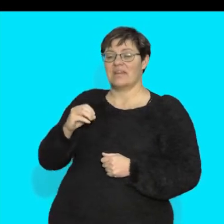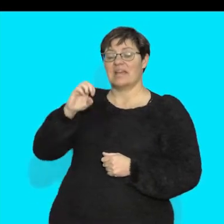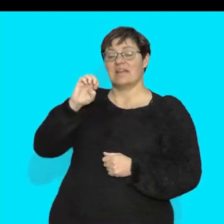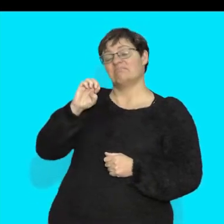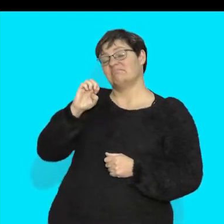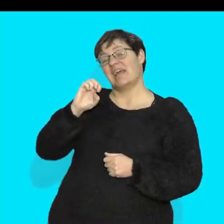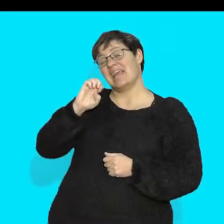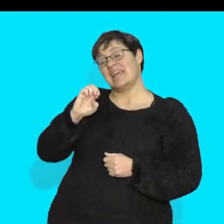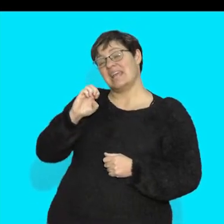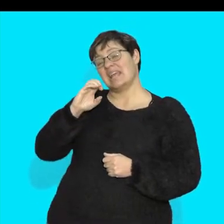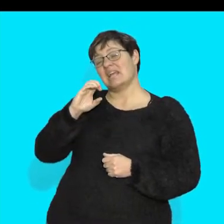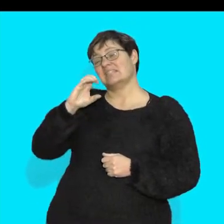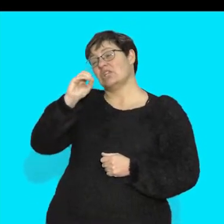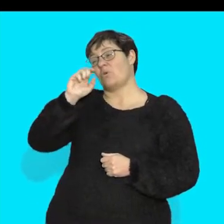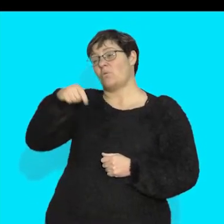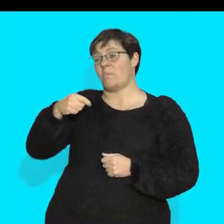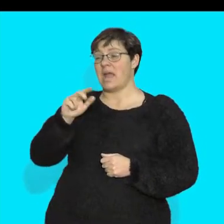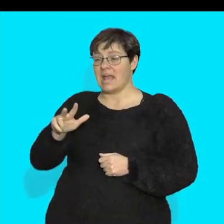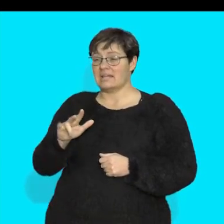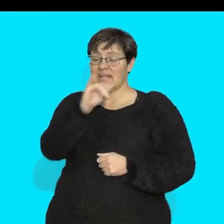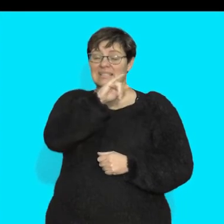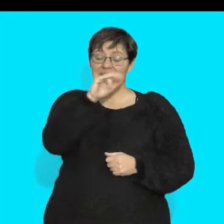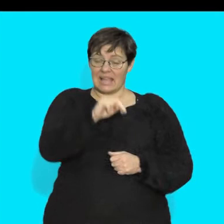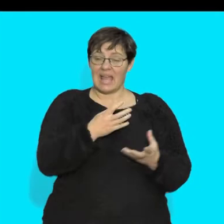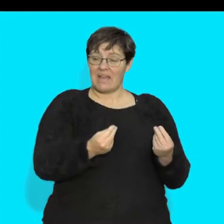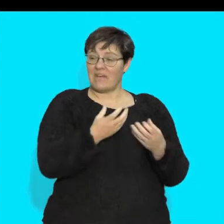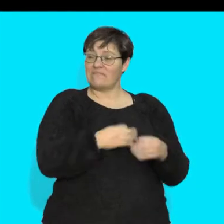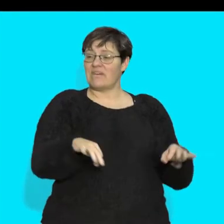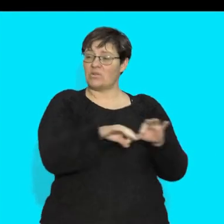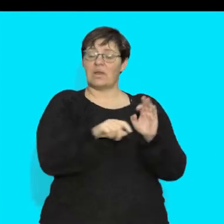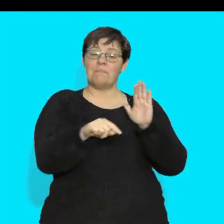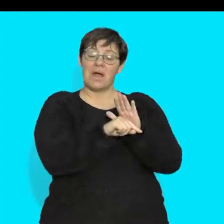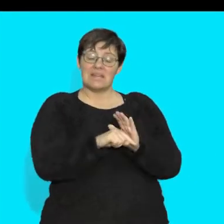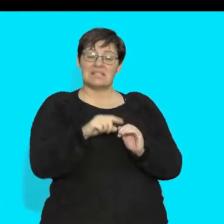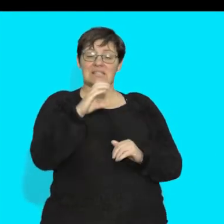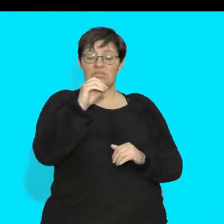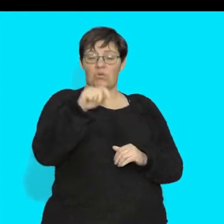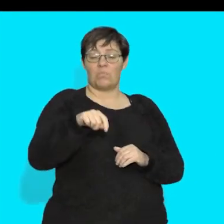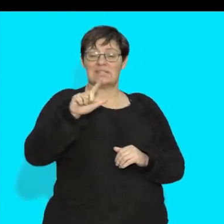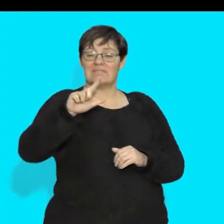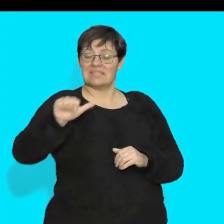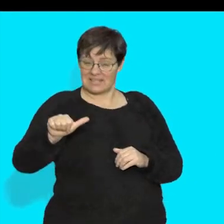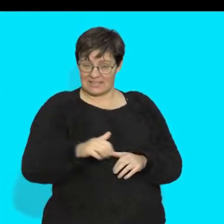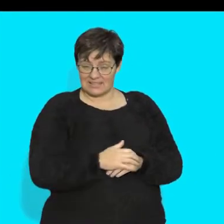an E0 value of plus 0.8, whereas the zinc has got a value of minus